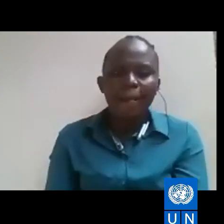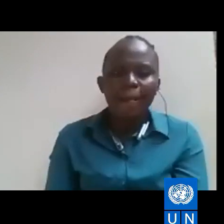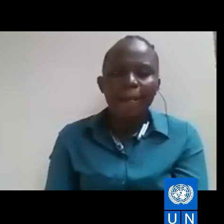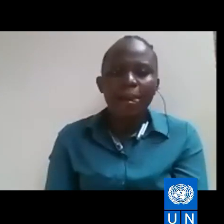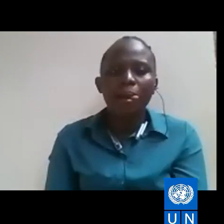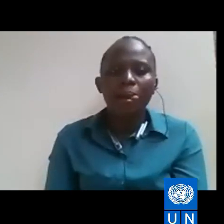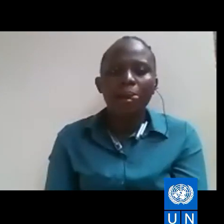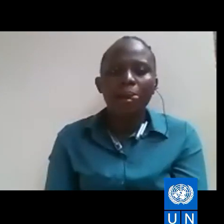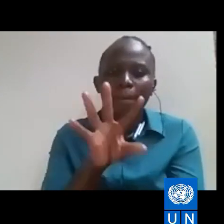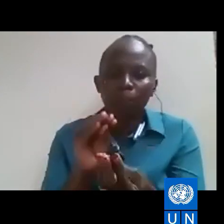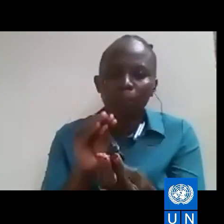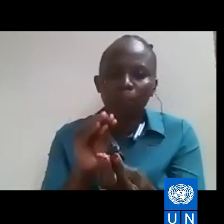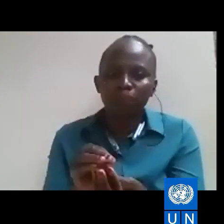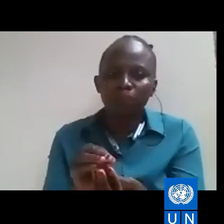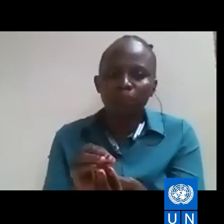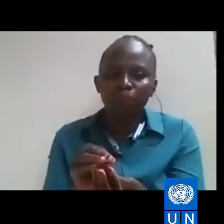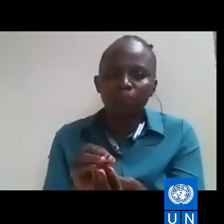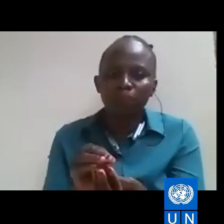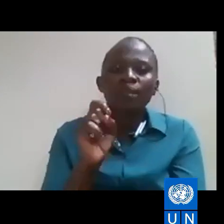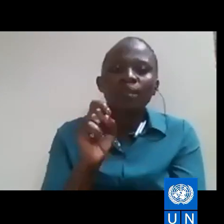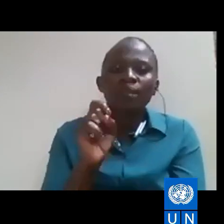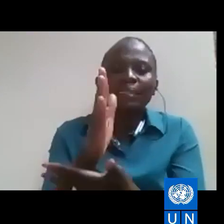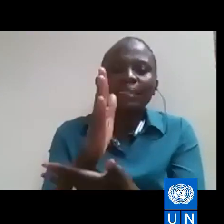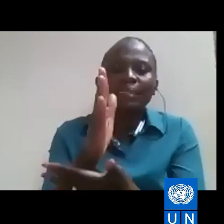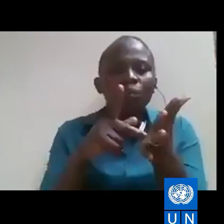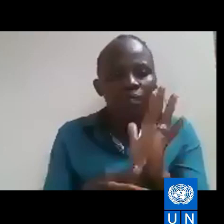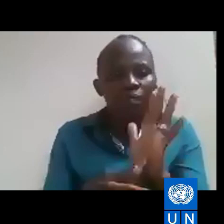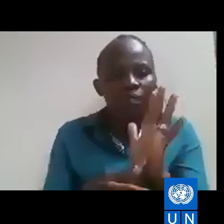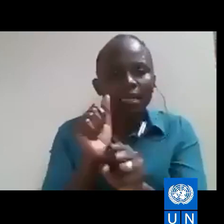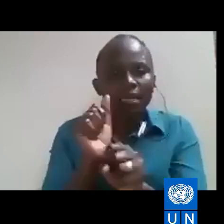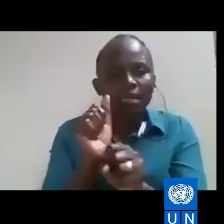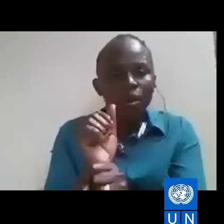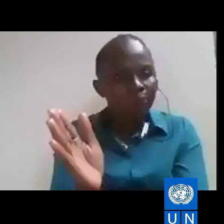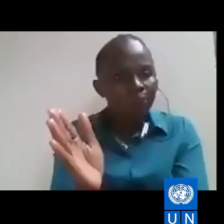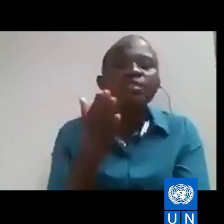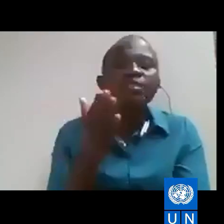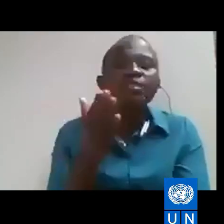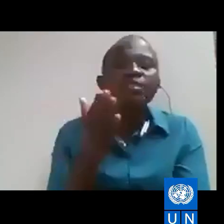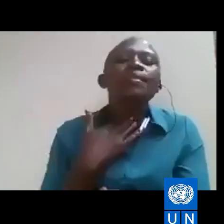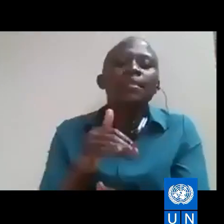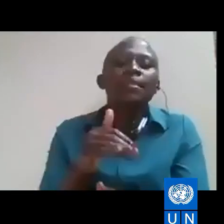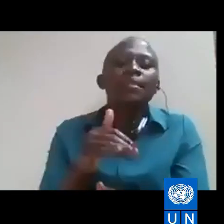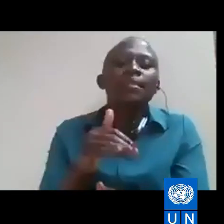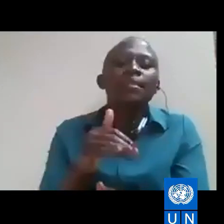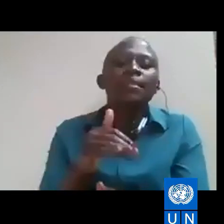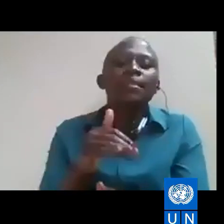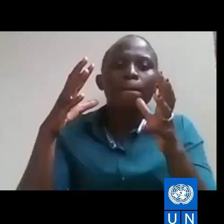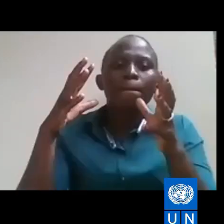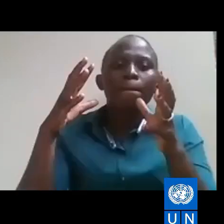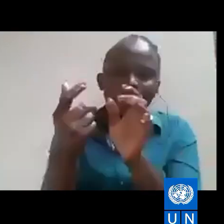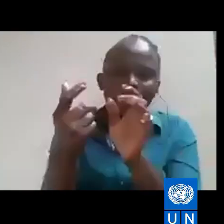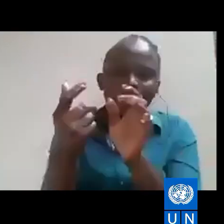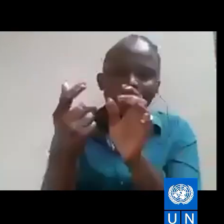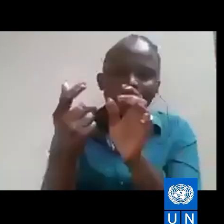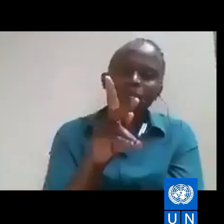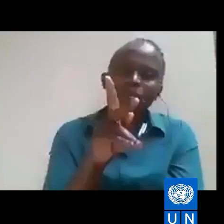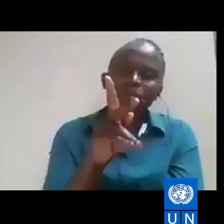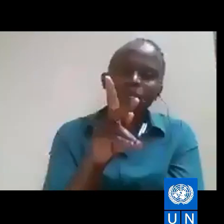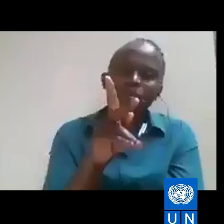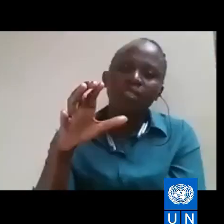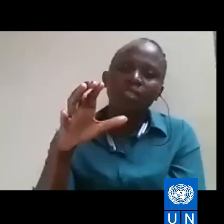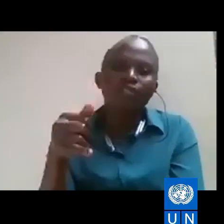what Waswa is saying is some of the projects that he's working on require big organizations like KCCA and government because